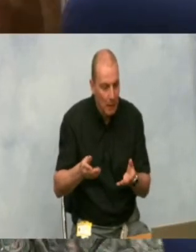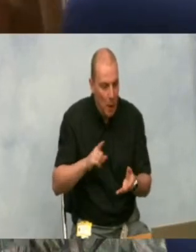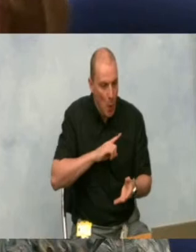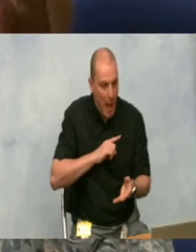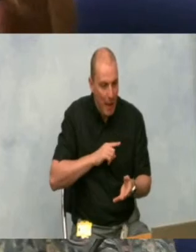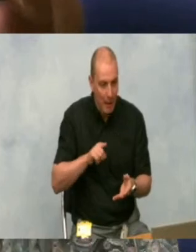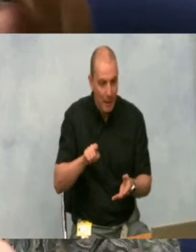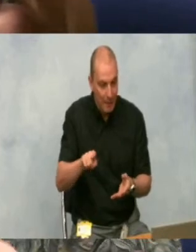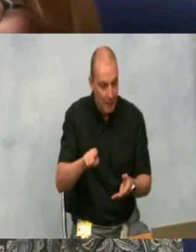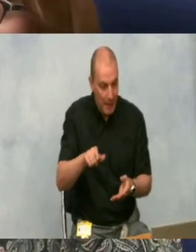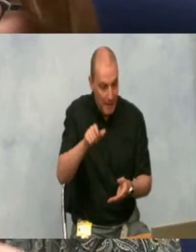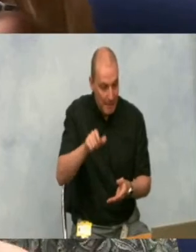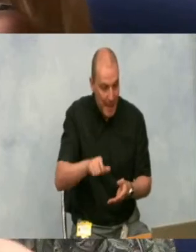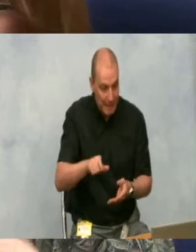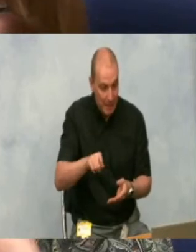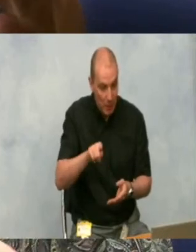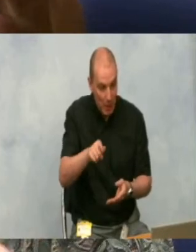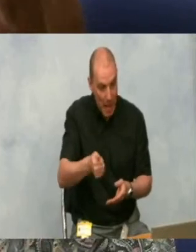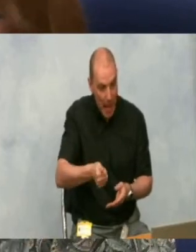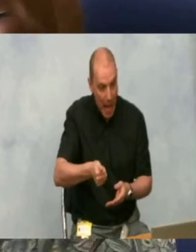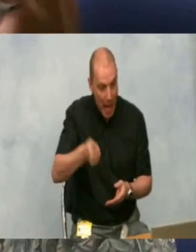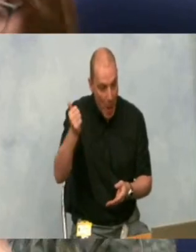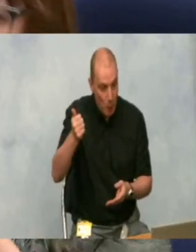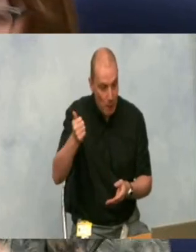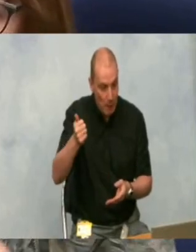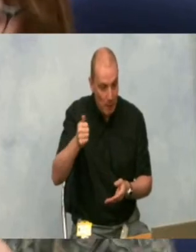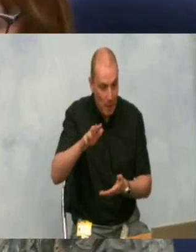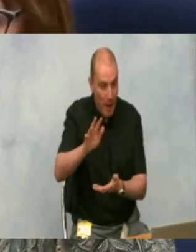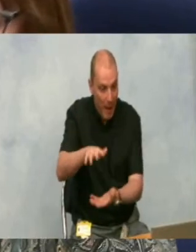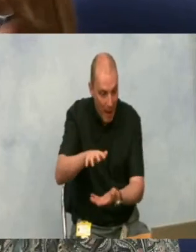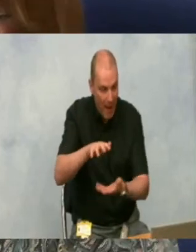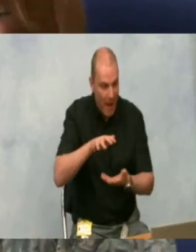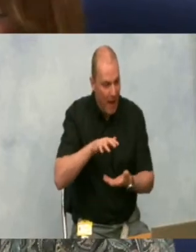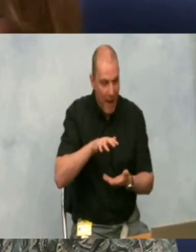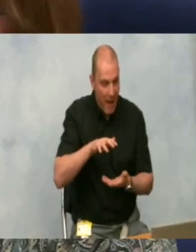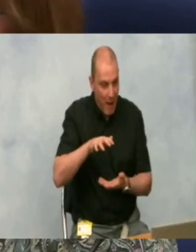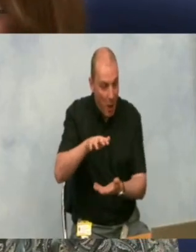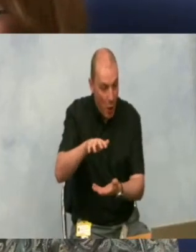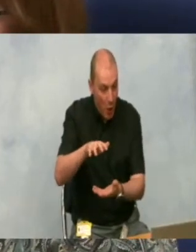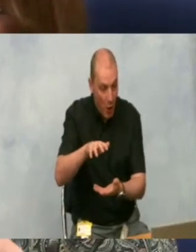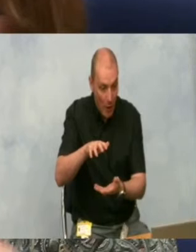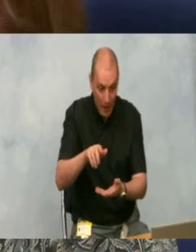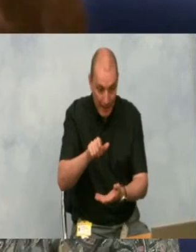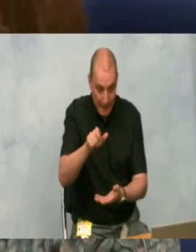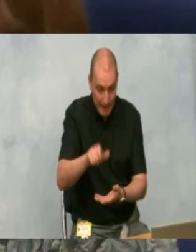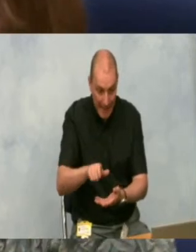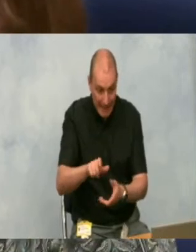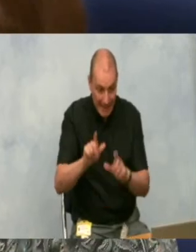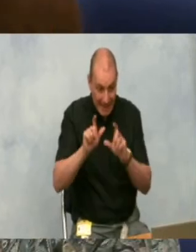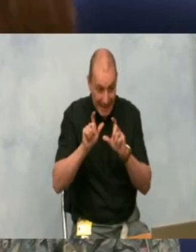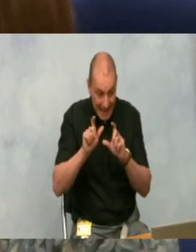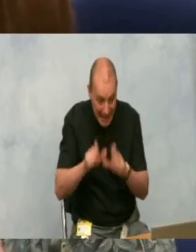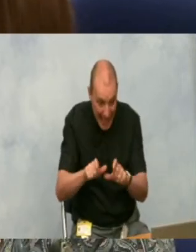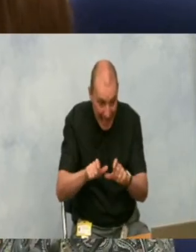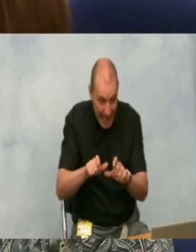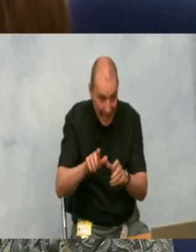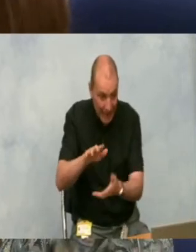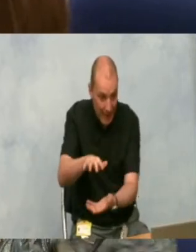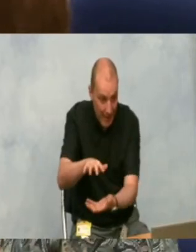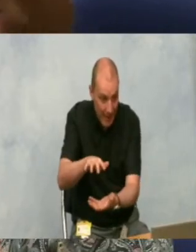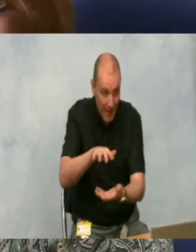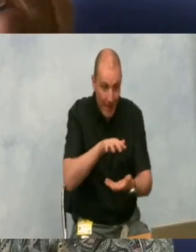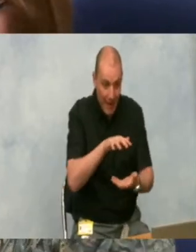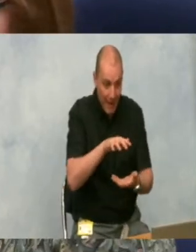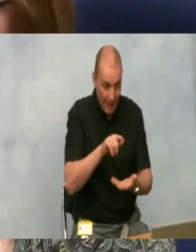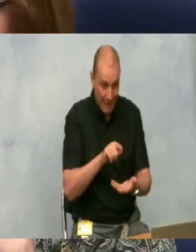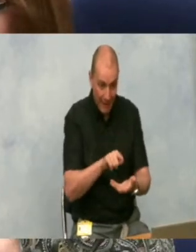buy a property. So I think maybe that's something that we need to maybe look at in the future, if there's a way around that. But